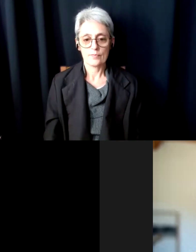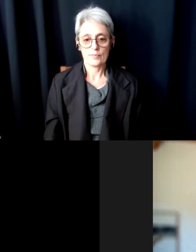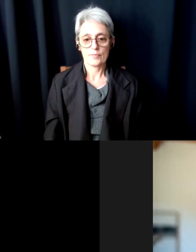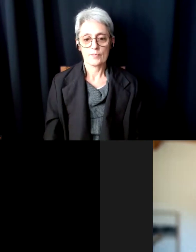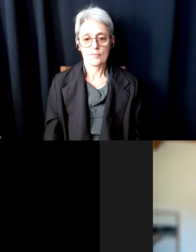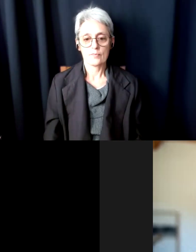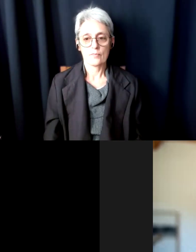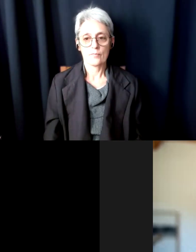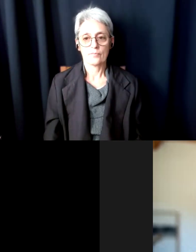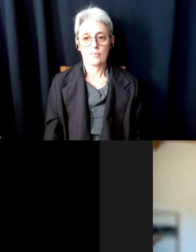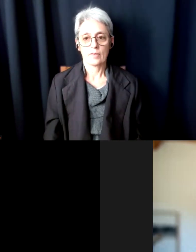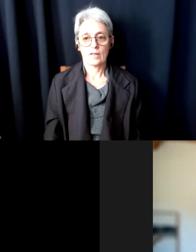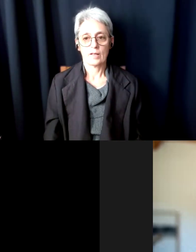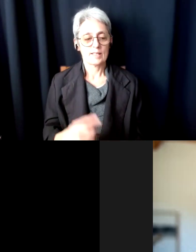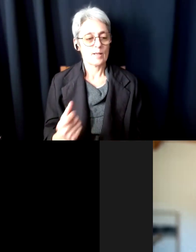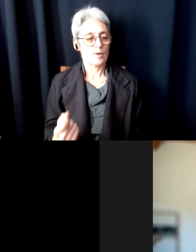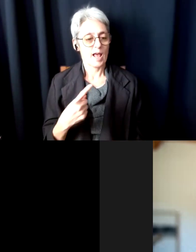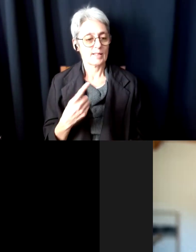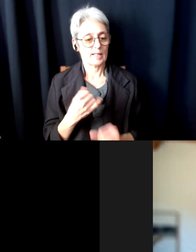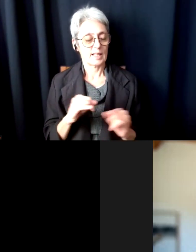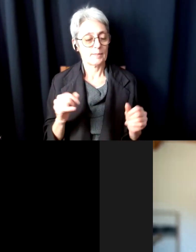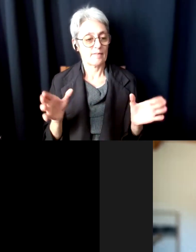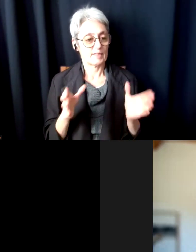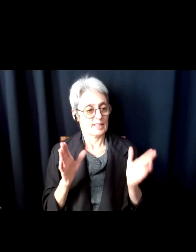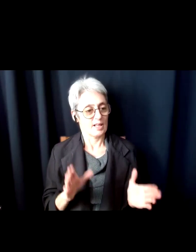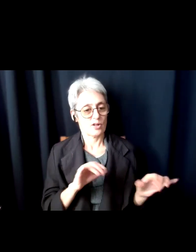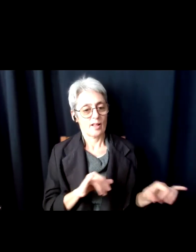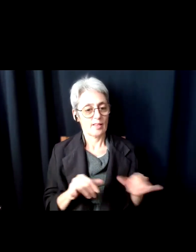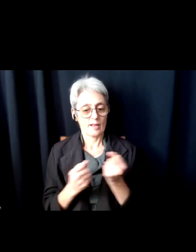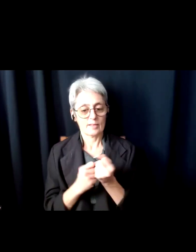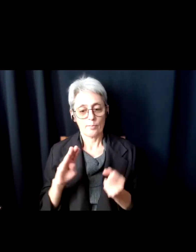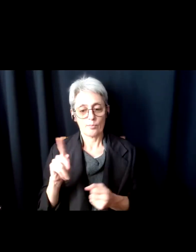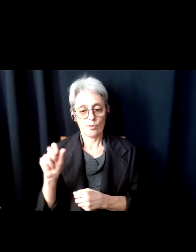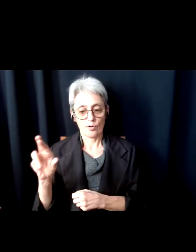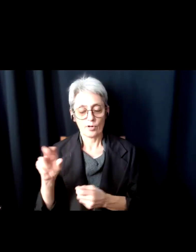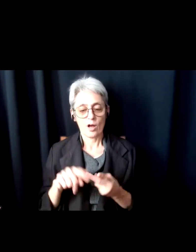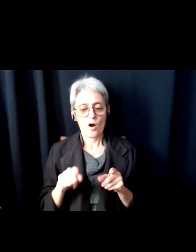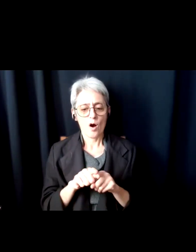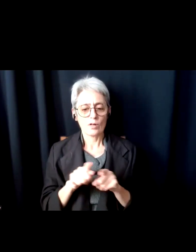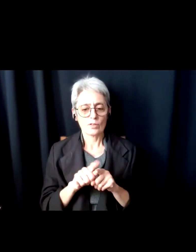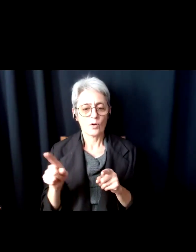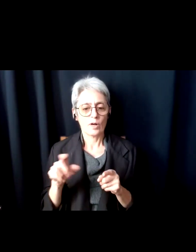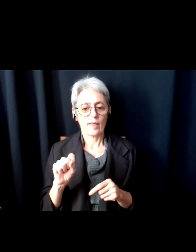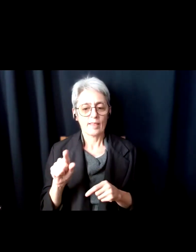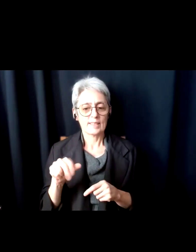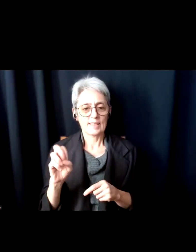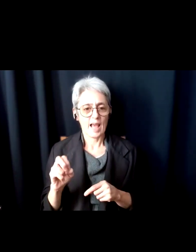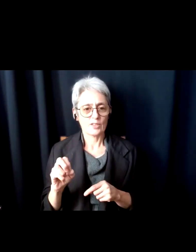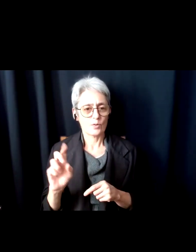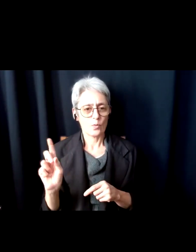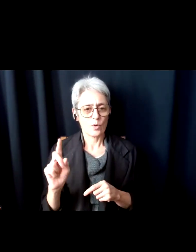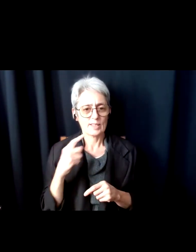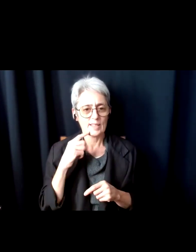Someone asked, is the independent facilitator like a support broker? Also, where is it required in statute to the previous